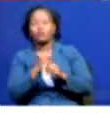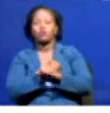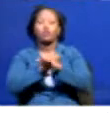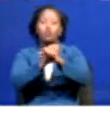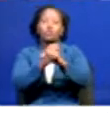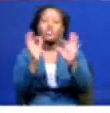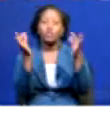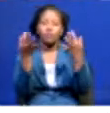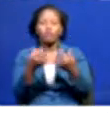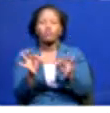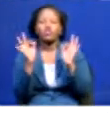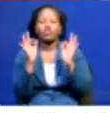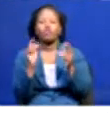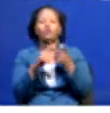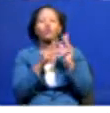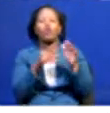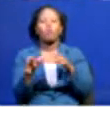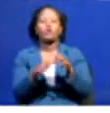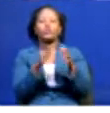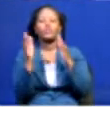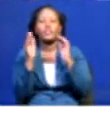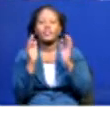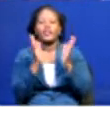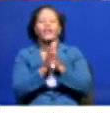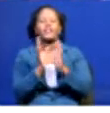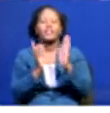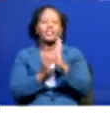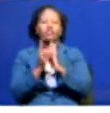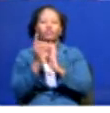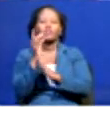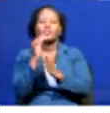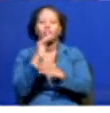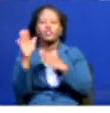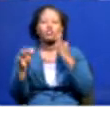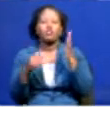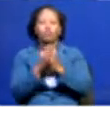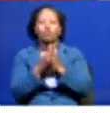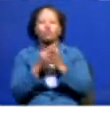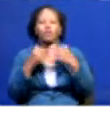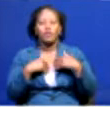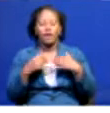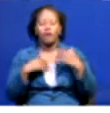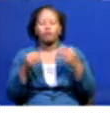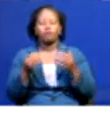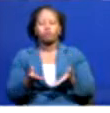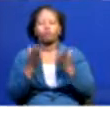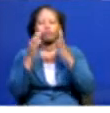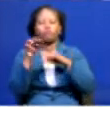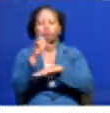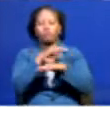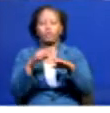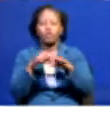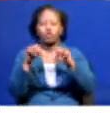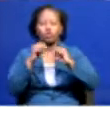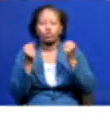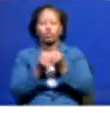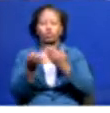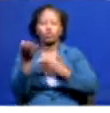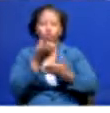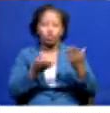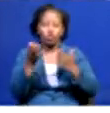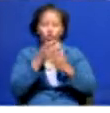freedom, opportunity, and development in order to foster national socioeconomic